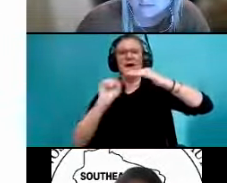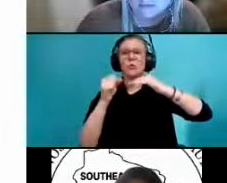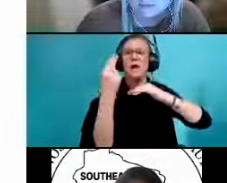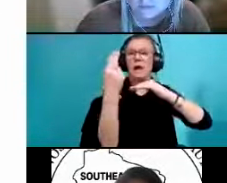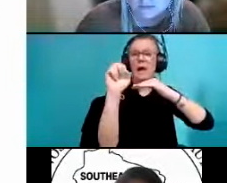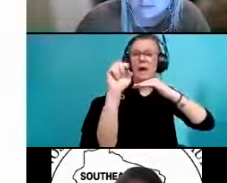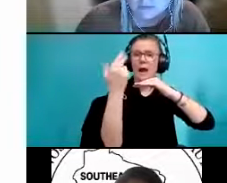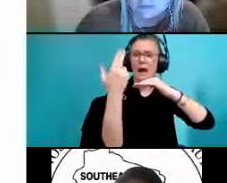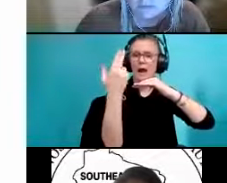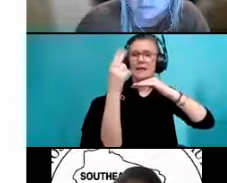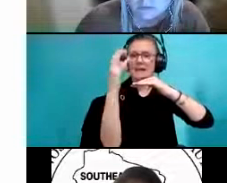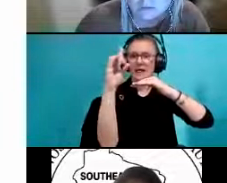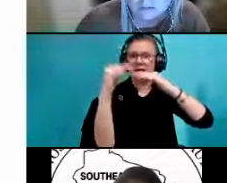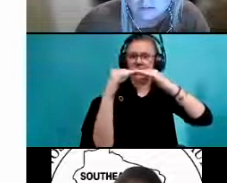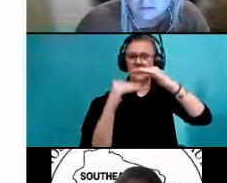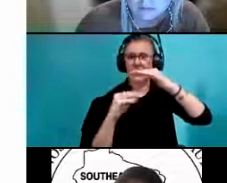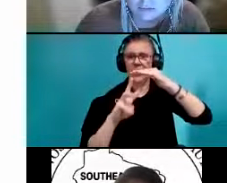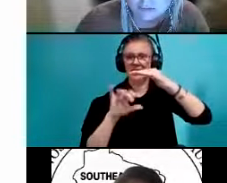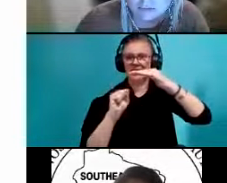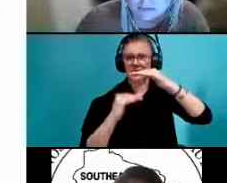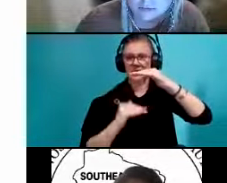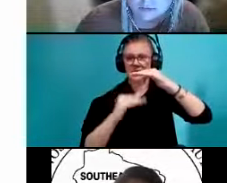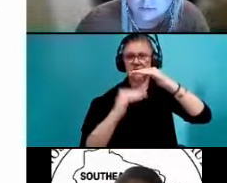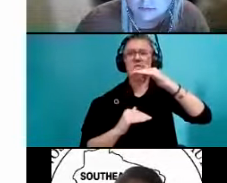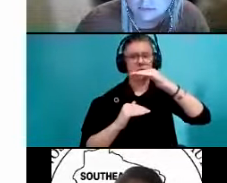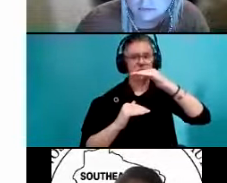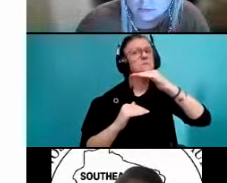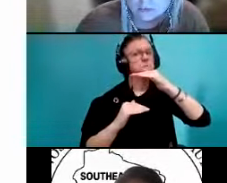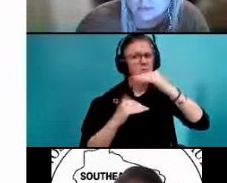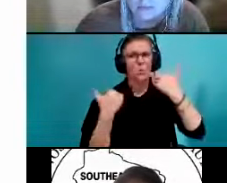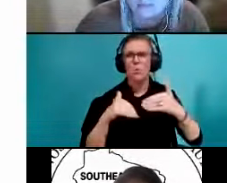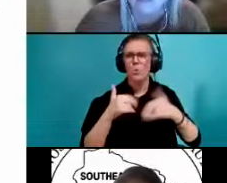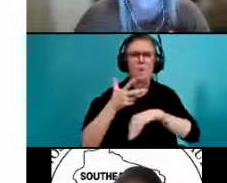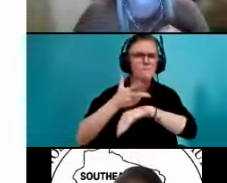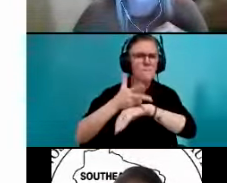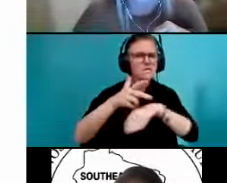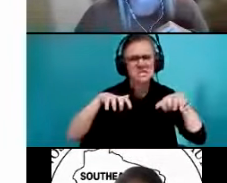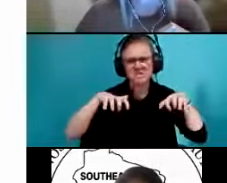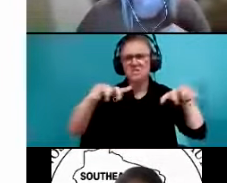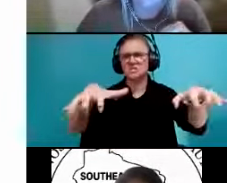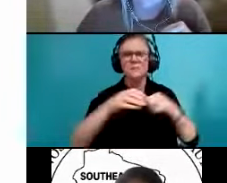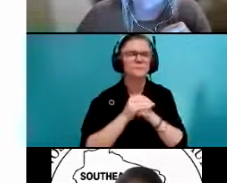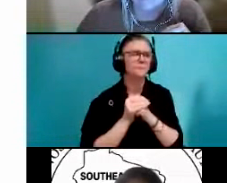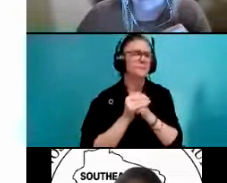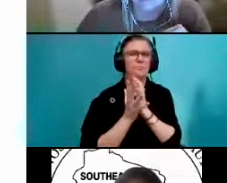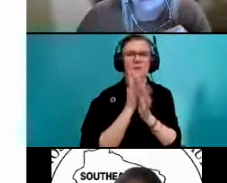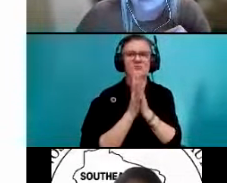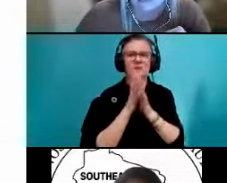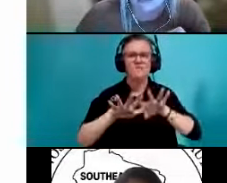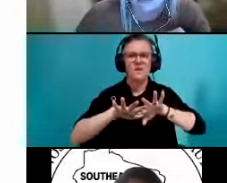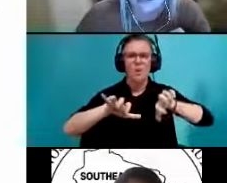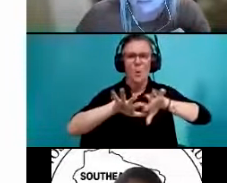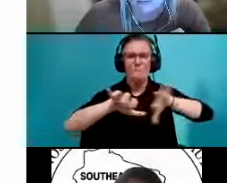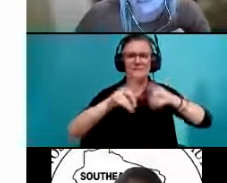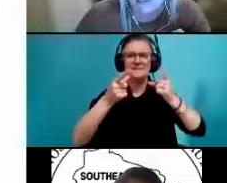and Wisconsin, there's relatively heavily used parking. There's also some traffic calming measures that have been put in by